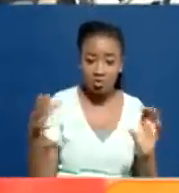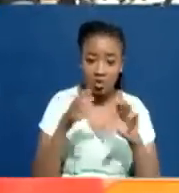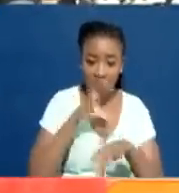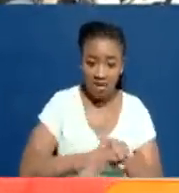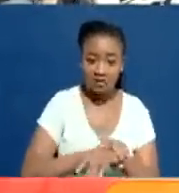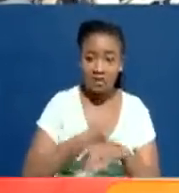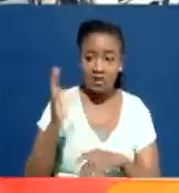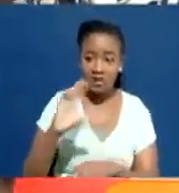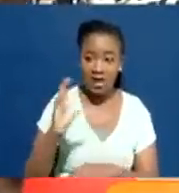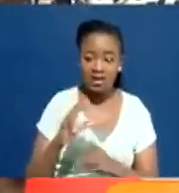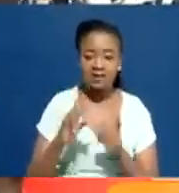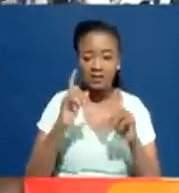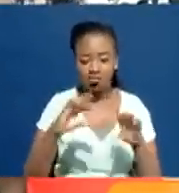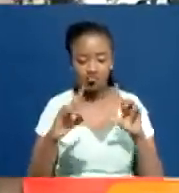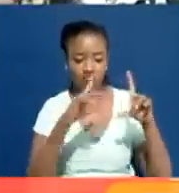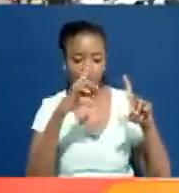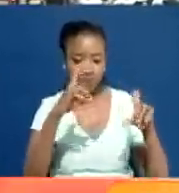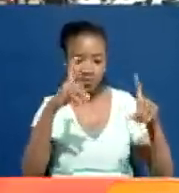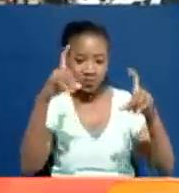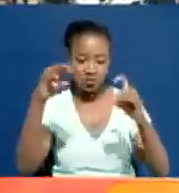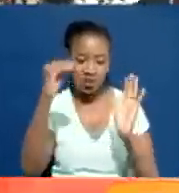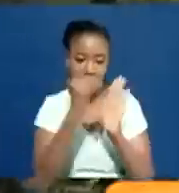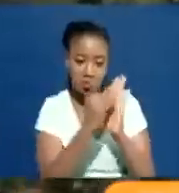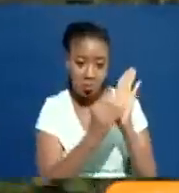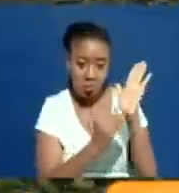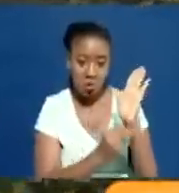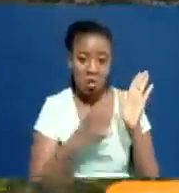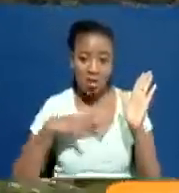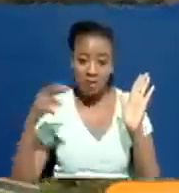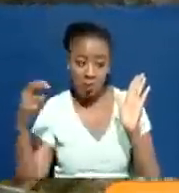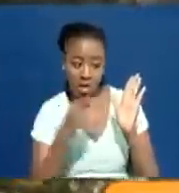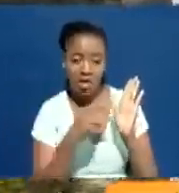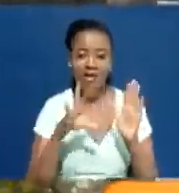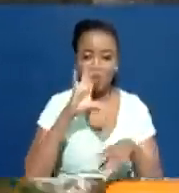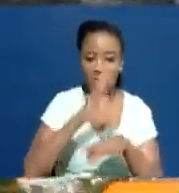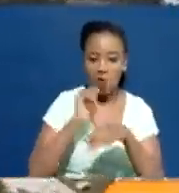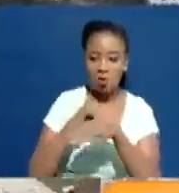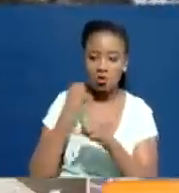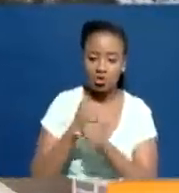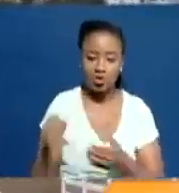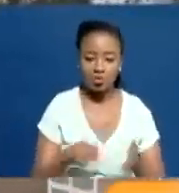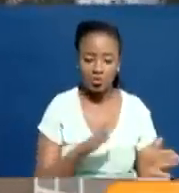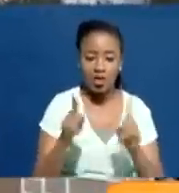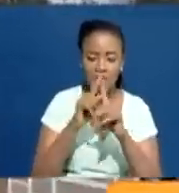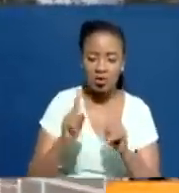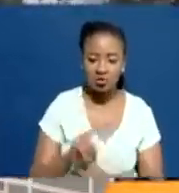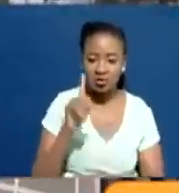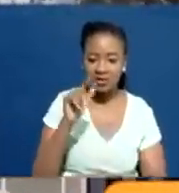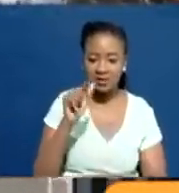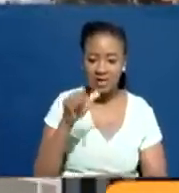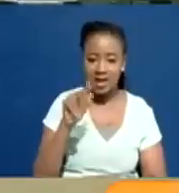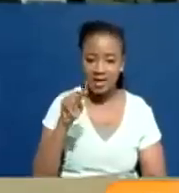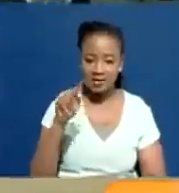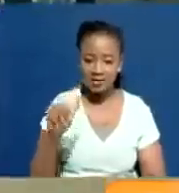page yako anaona kazi unafanya, utapata clients. Government initiatives like Talanta Hela through the Ministry of Youth Affairs and Sport,